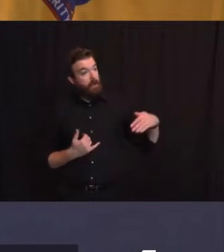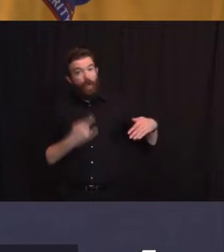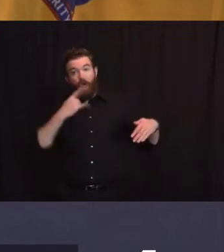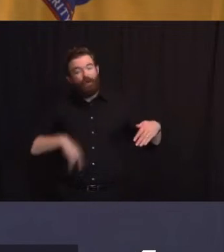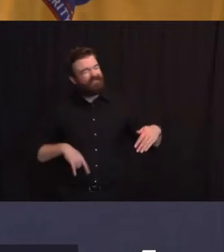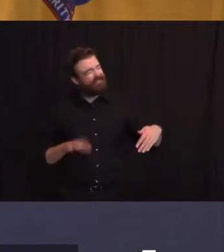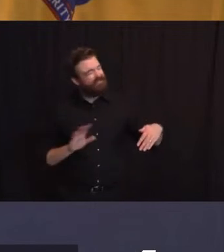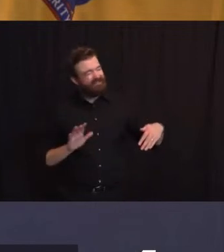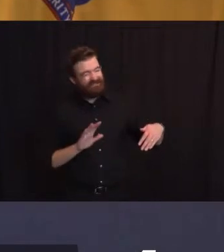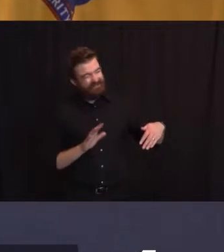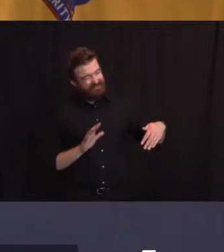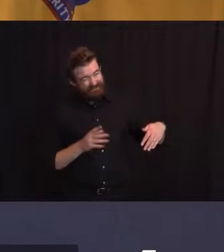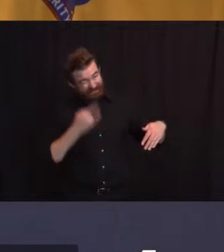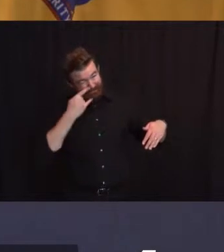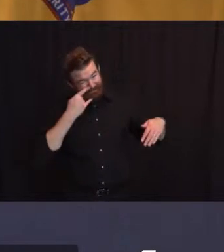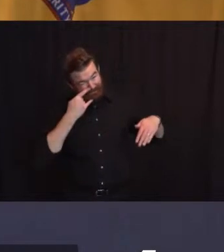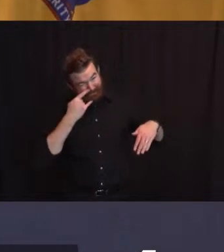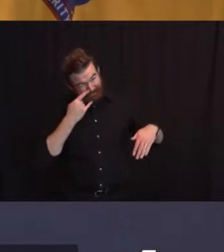are.